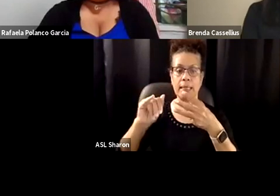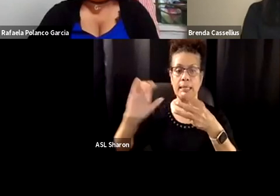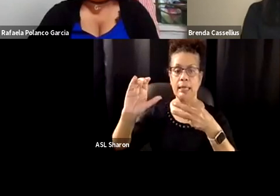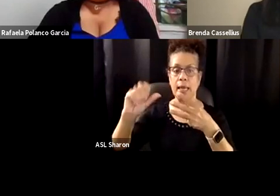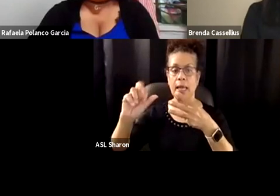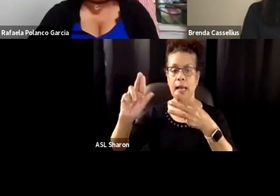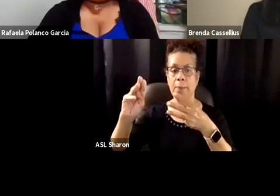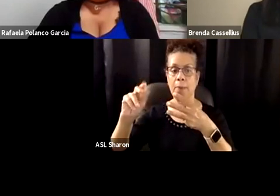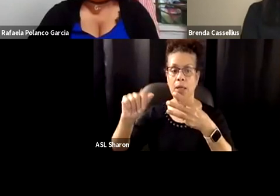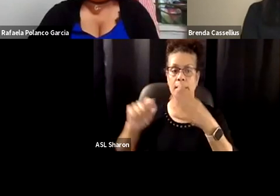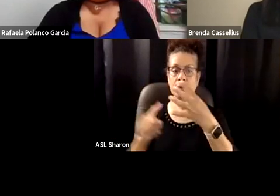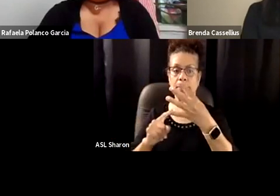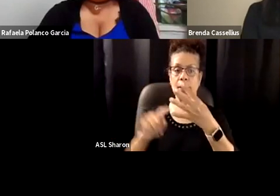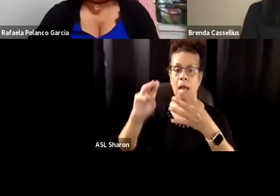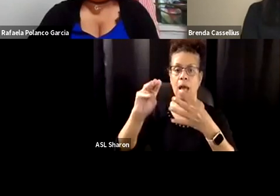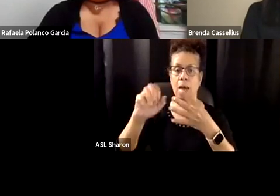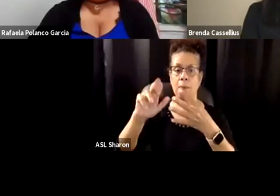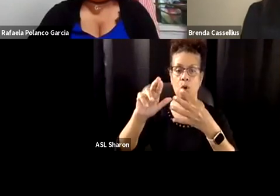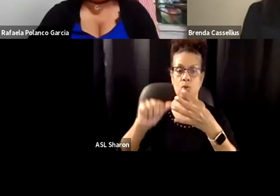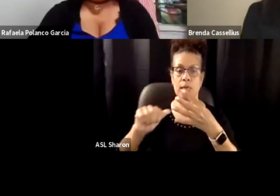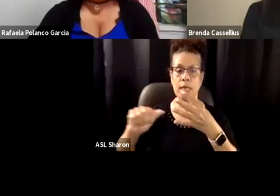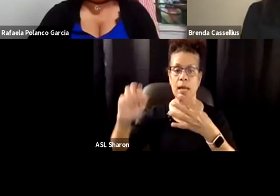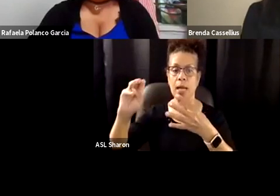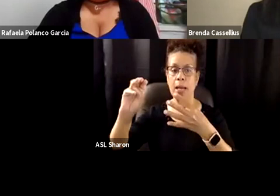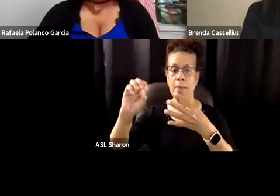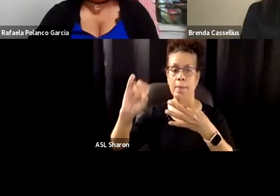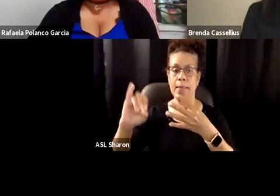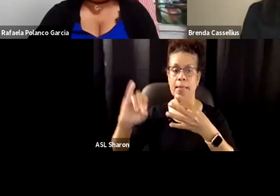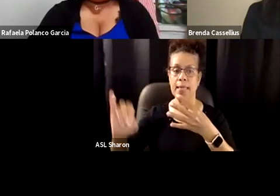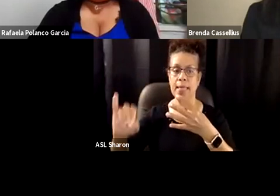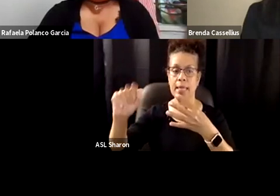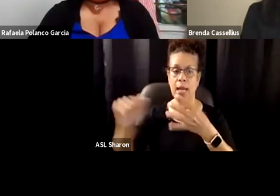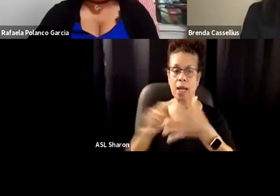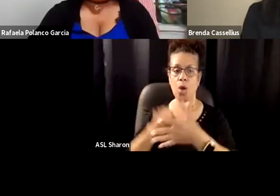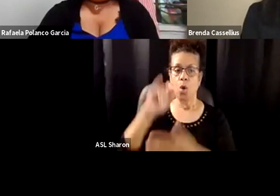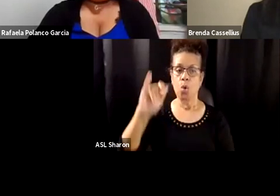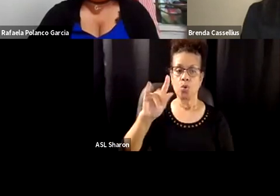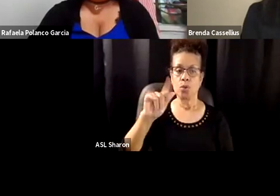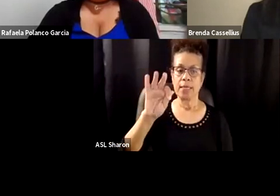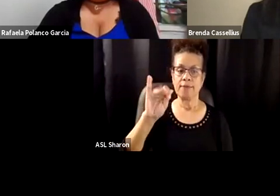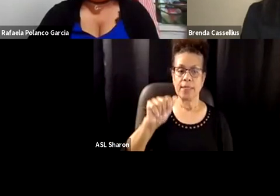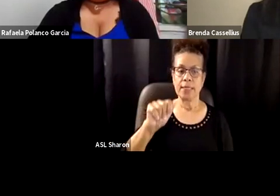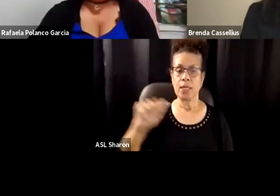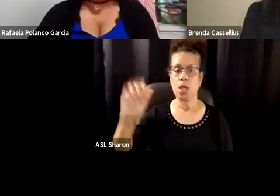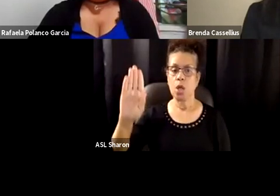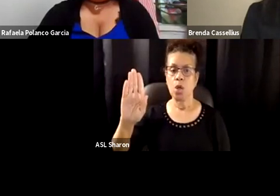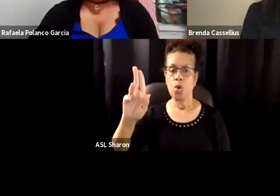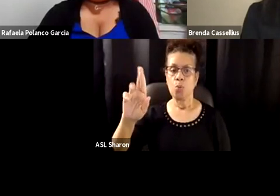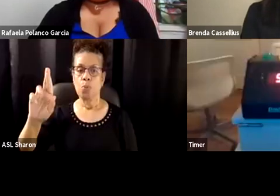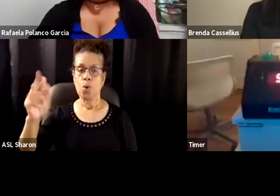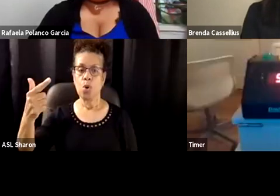maria mejia josefina burgos and noemi rodriguez